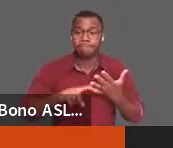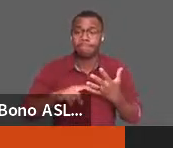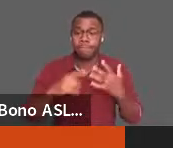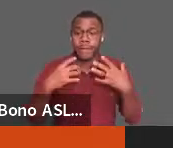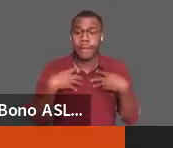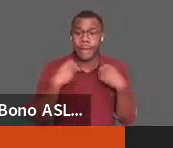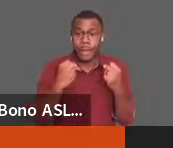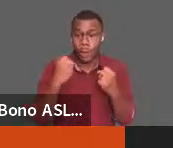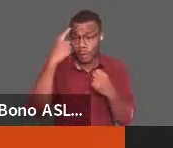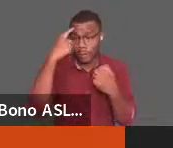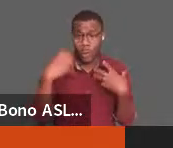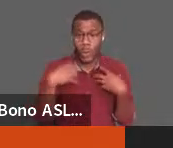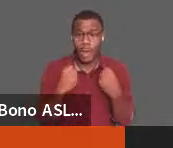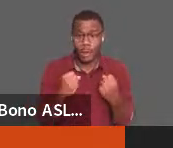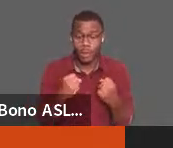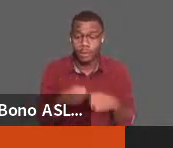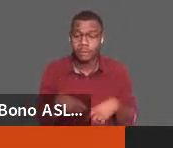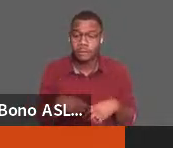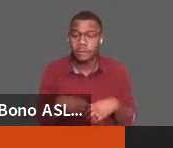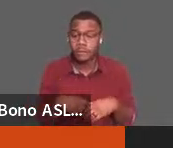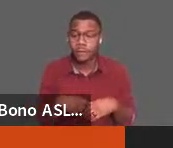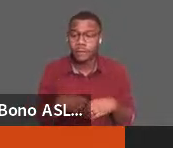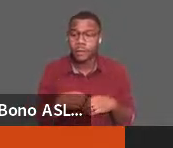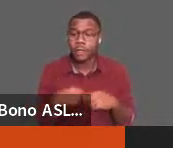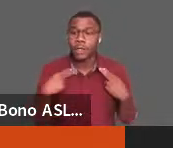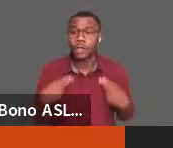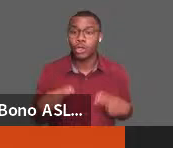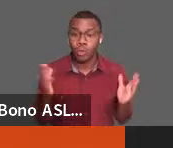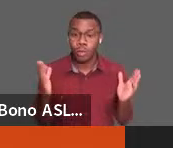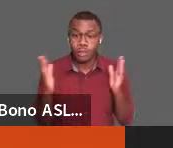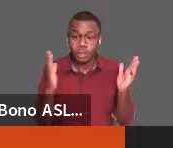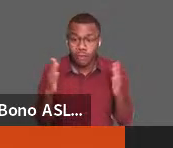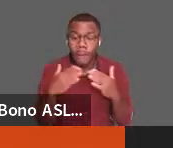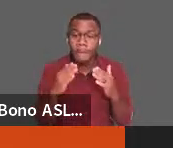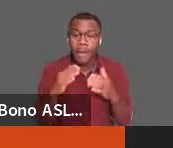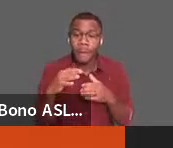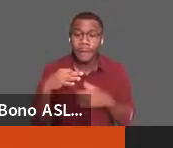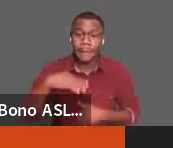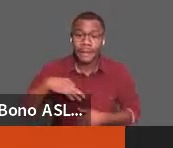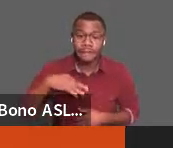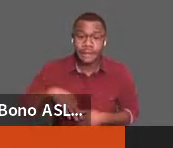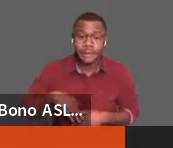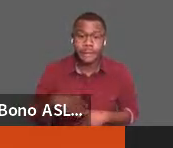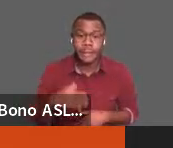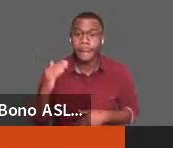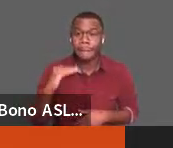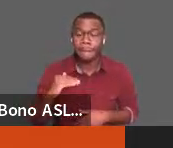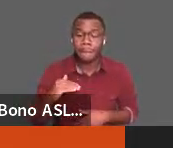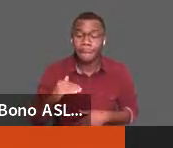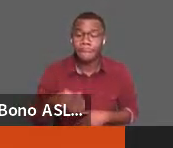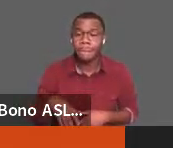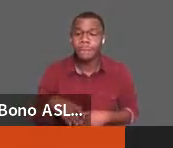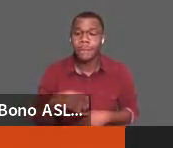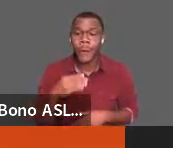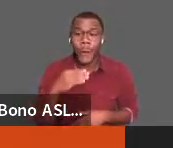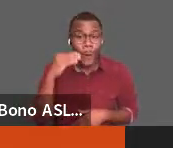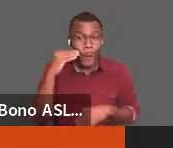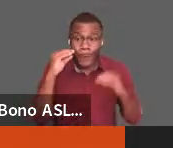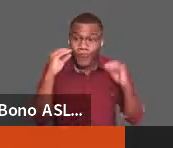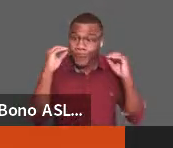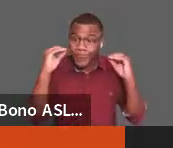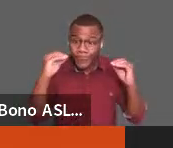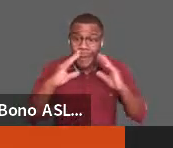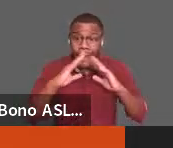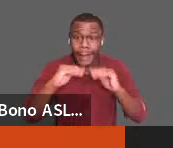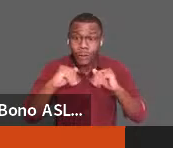human services and public benefits; 7, homelessness and housing; 8, justice reform and adult